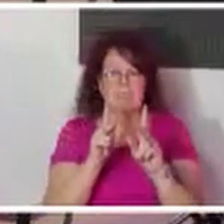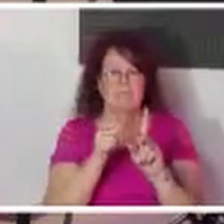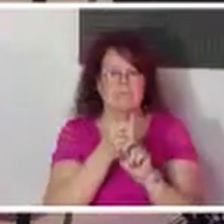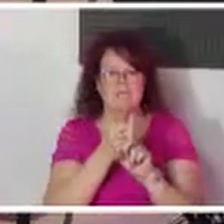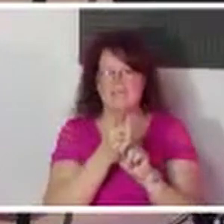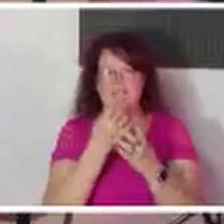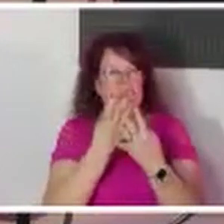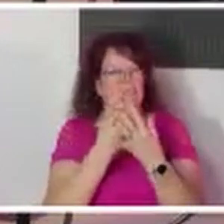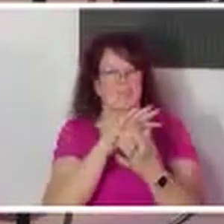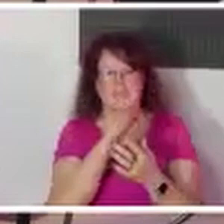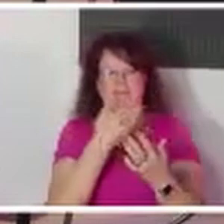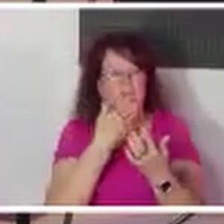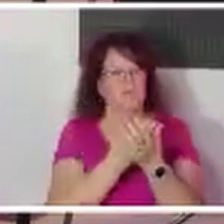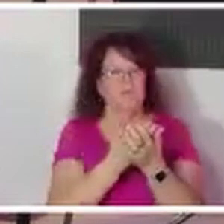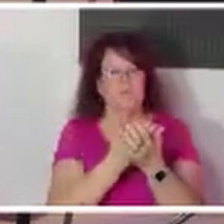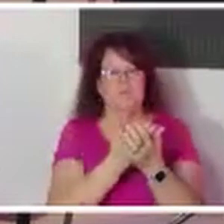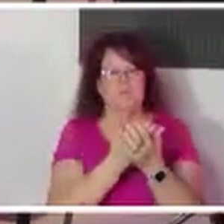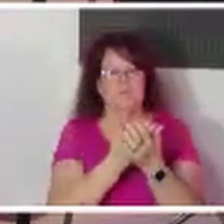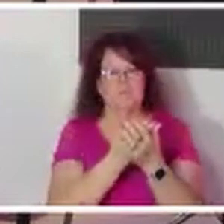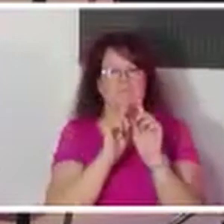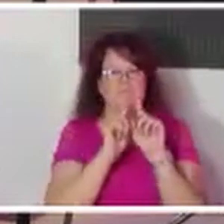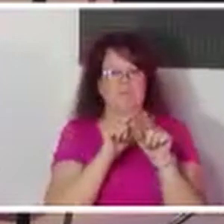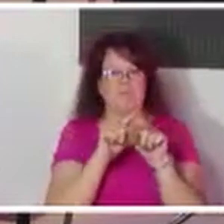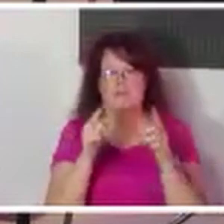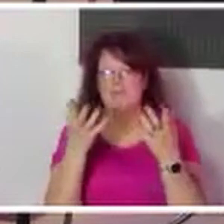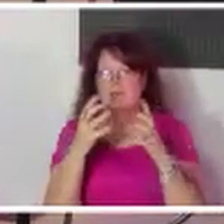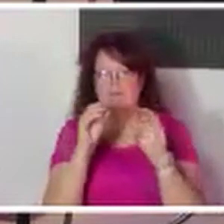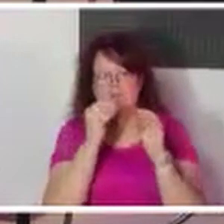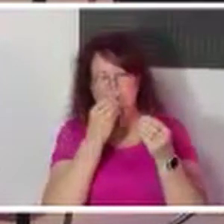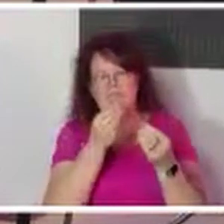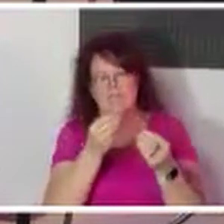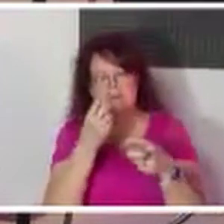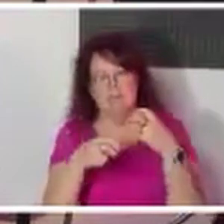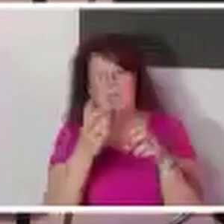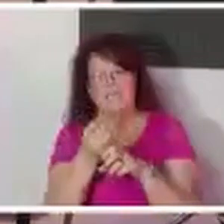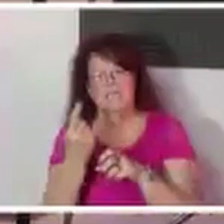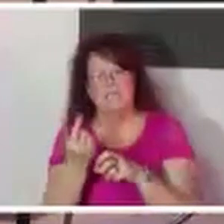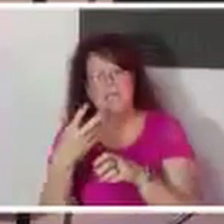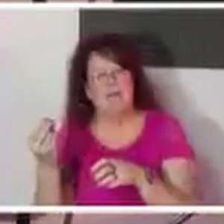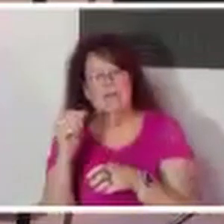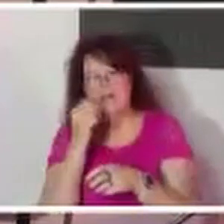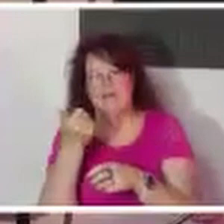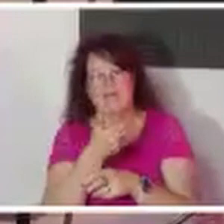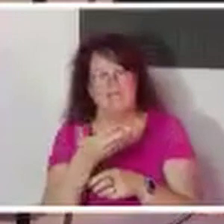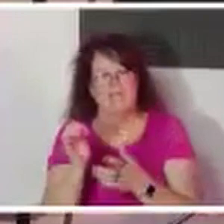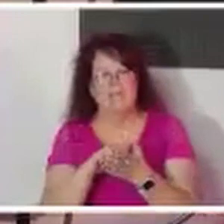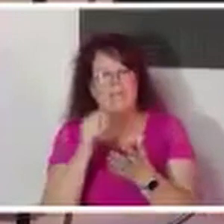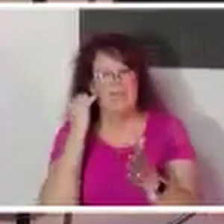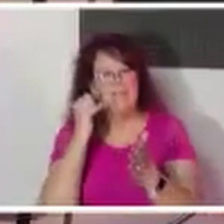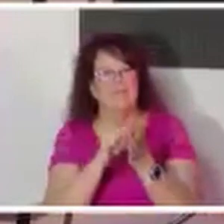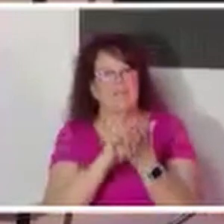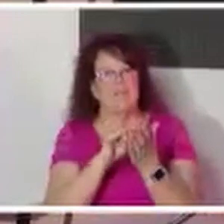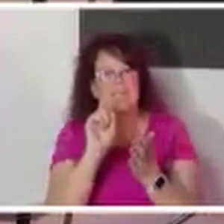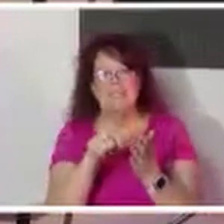good alternative, right? But we also don't want to feed into this problem by getting someone out and not having any of the things that they've identified that they